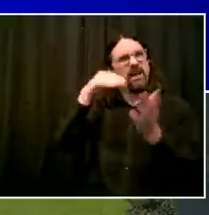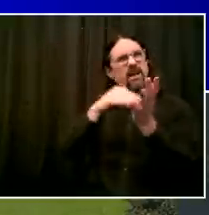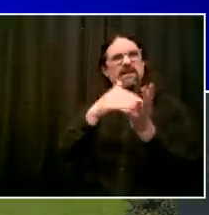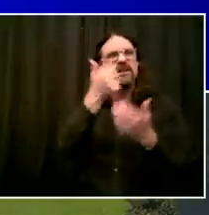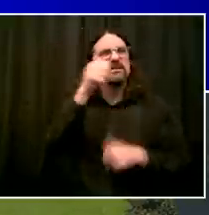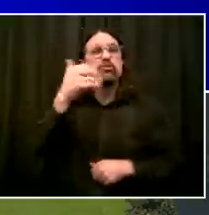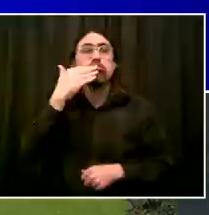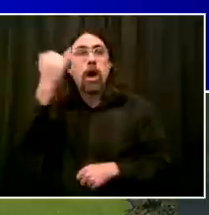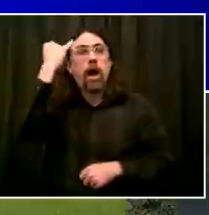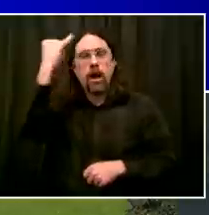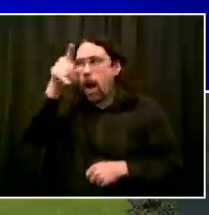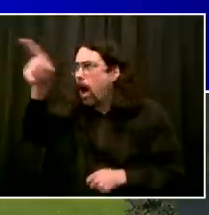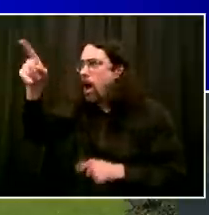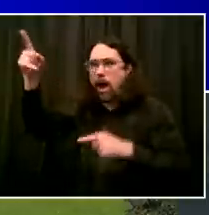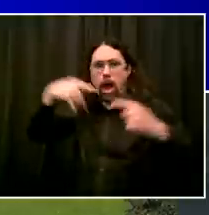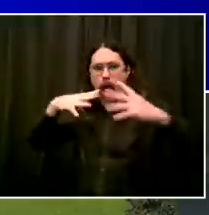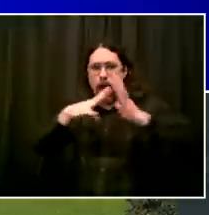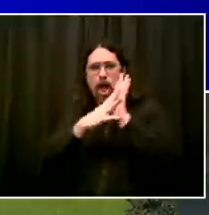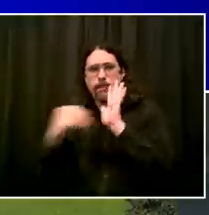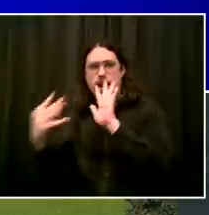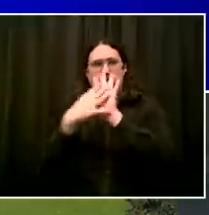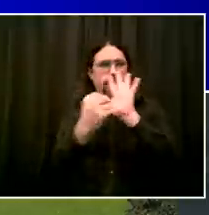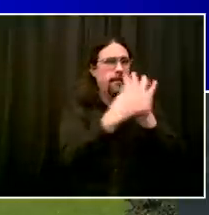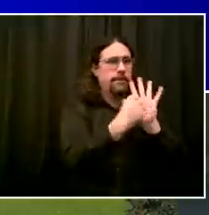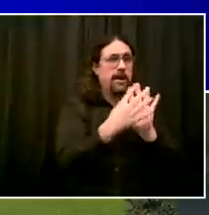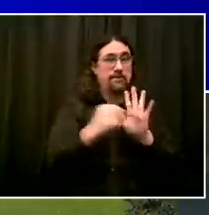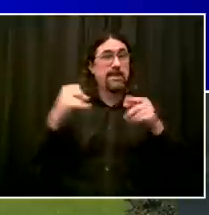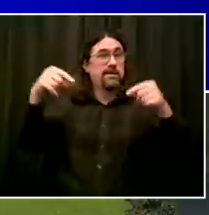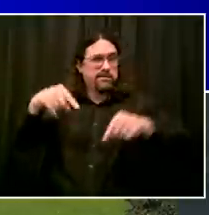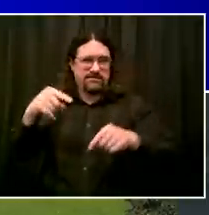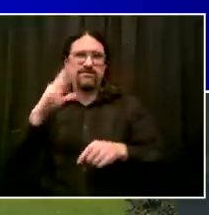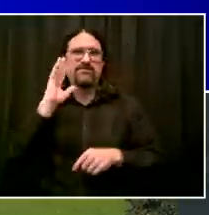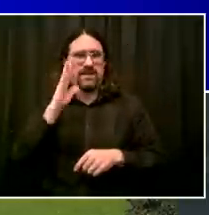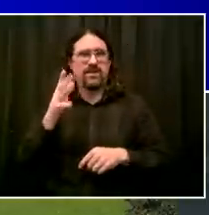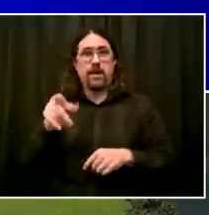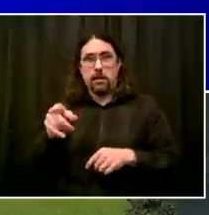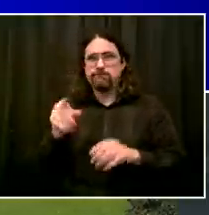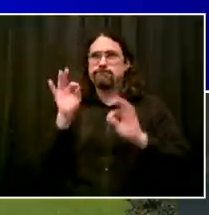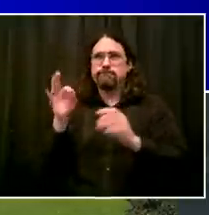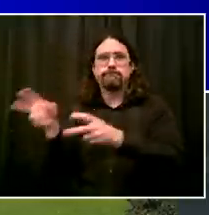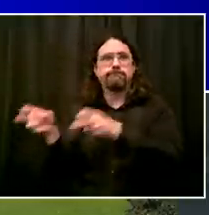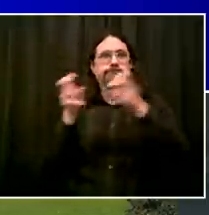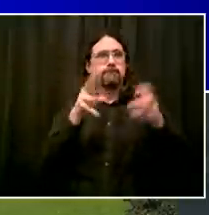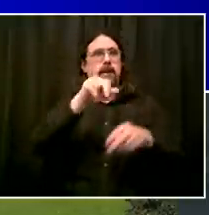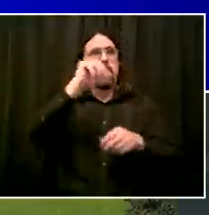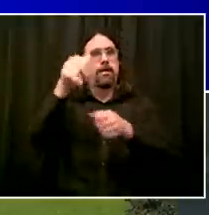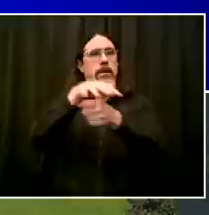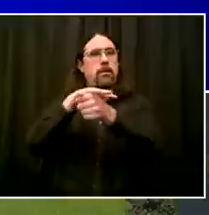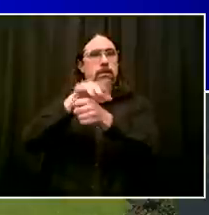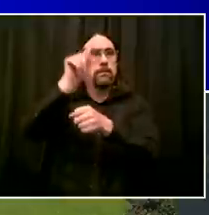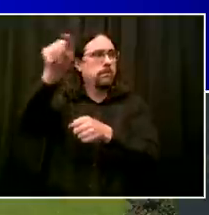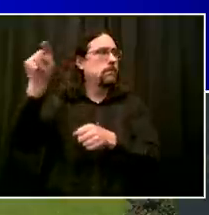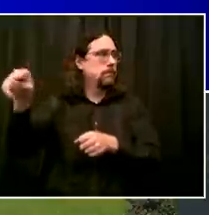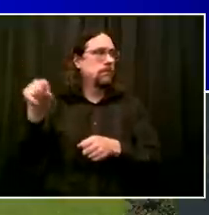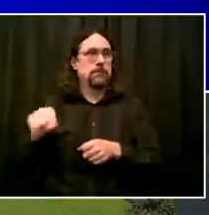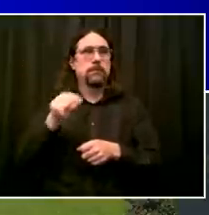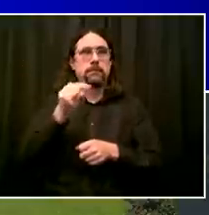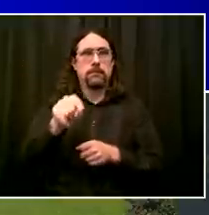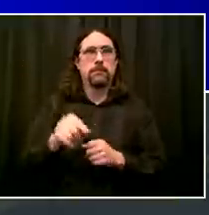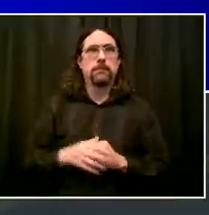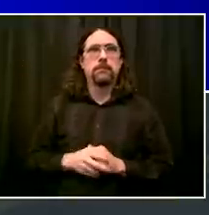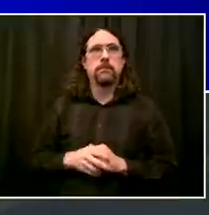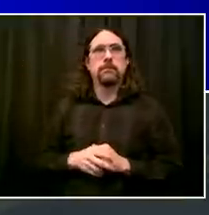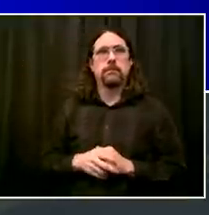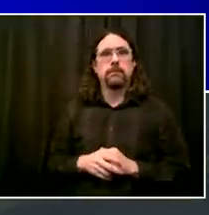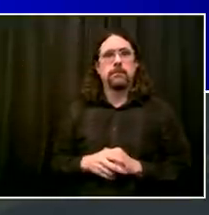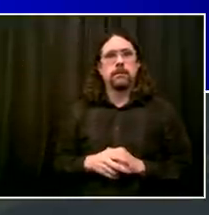Now, one of the things a lot of us are missing a lot in the city, I can confess I'm missing it all the time, is our amazing